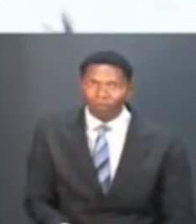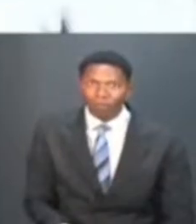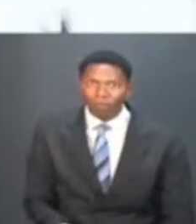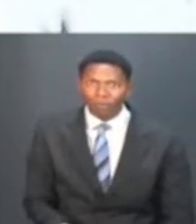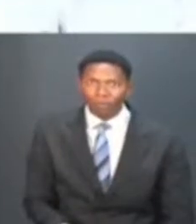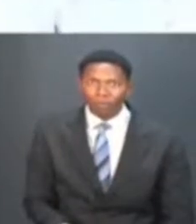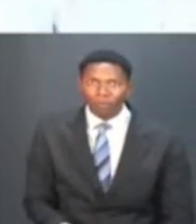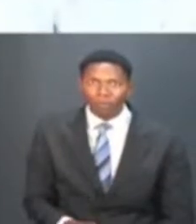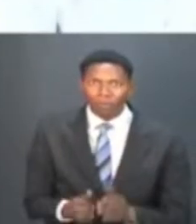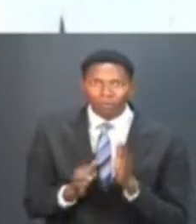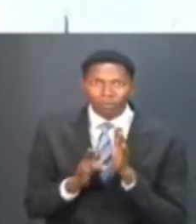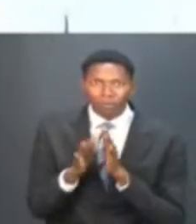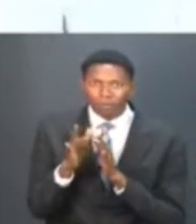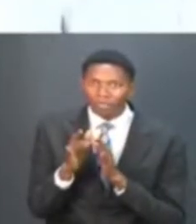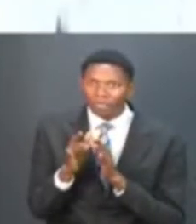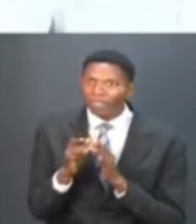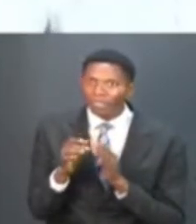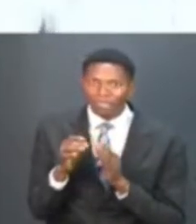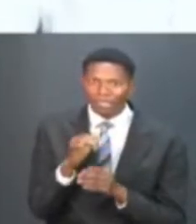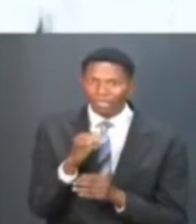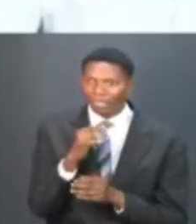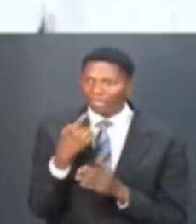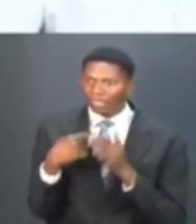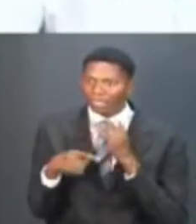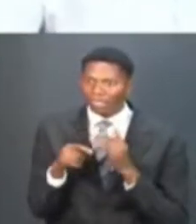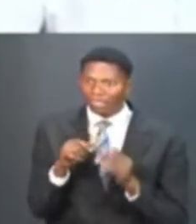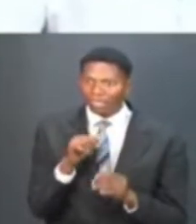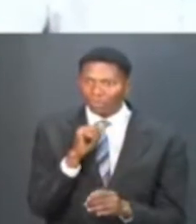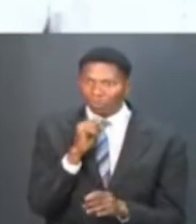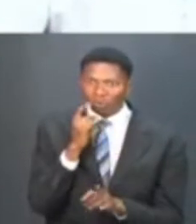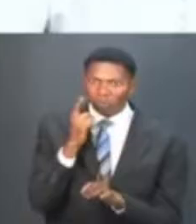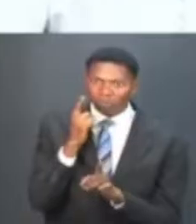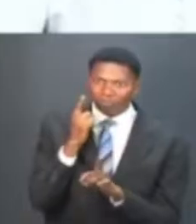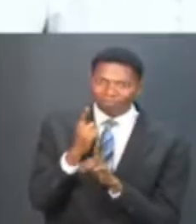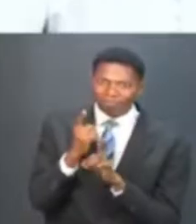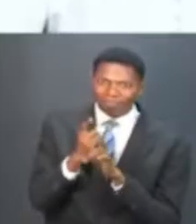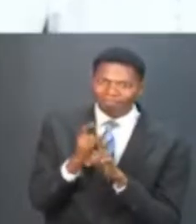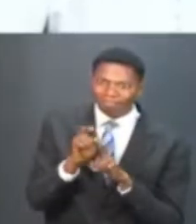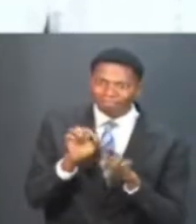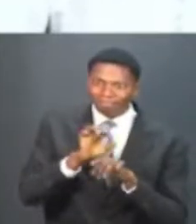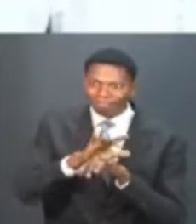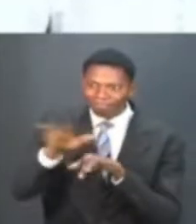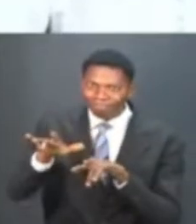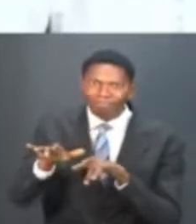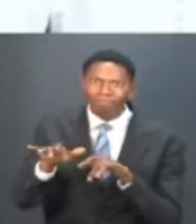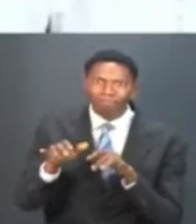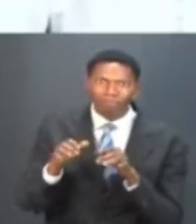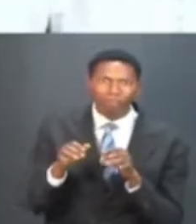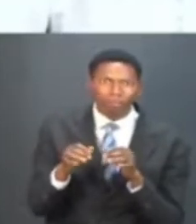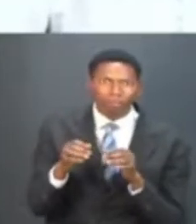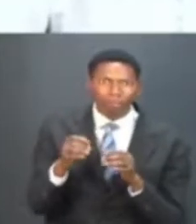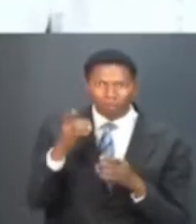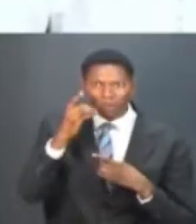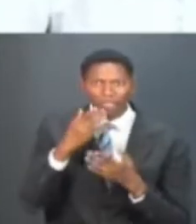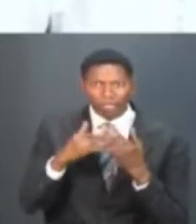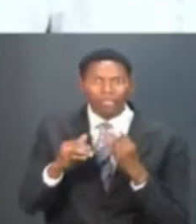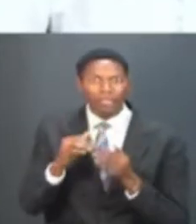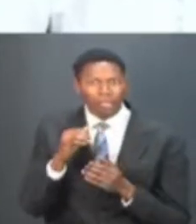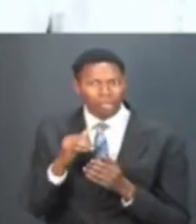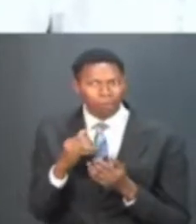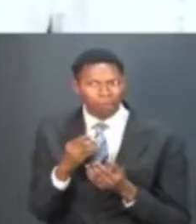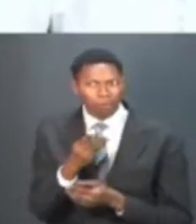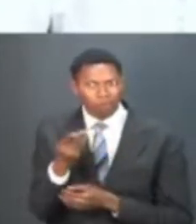cancer is largely a non-communicable disease, even though a few cancers have